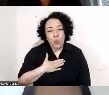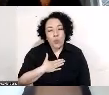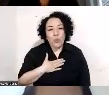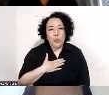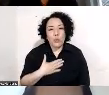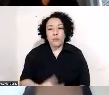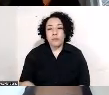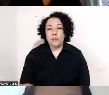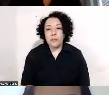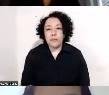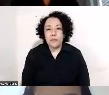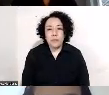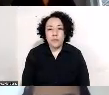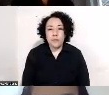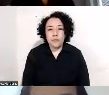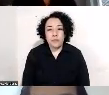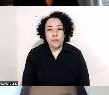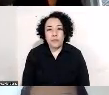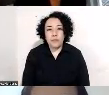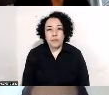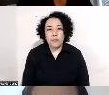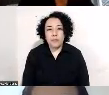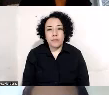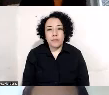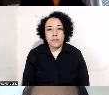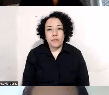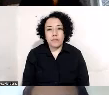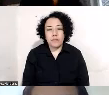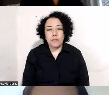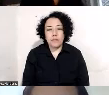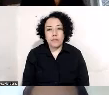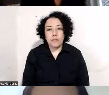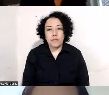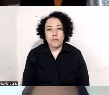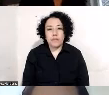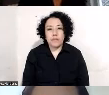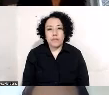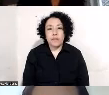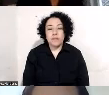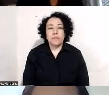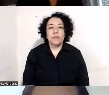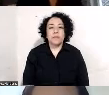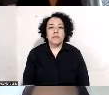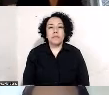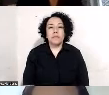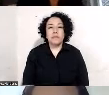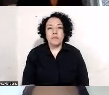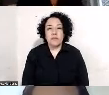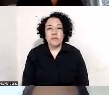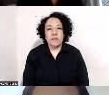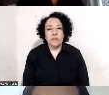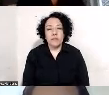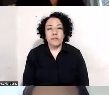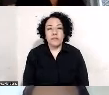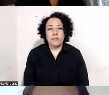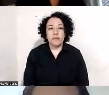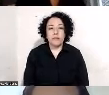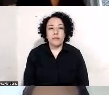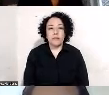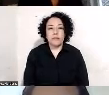and that is the area of twice exceptional children. These are students that have both gifts